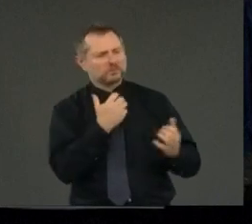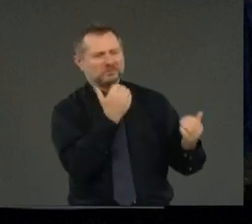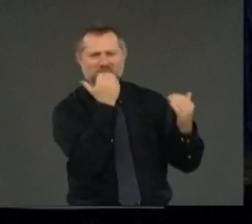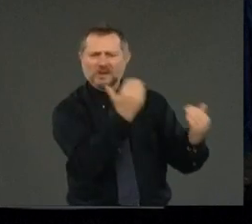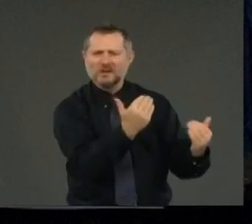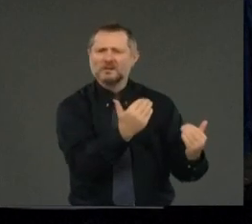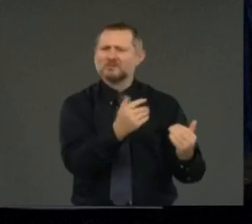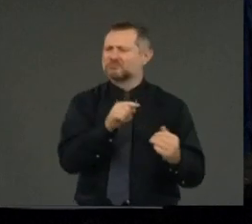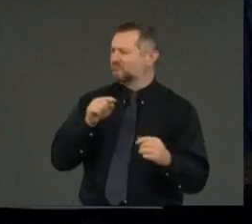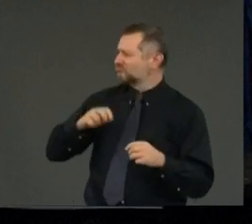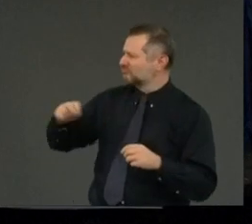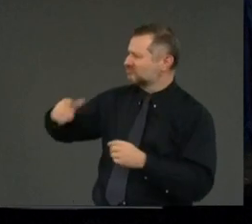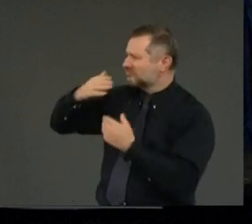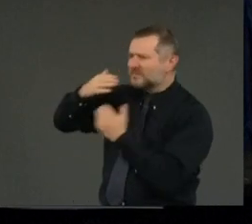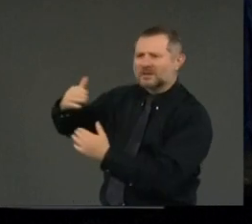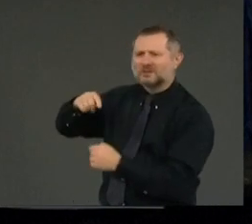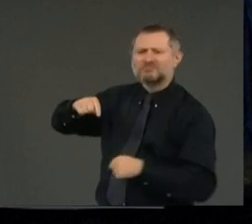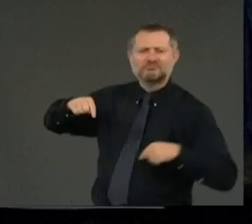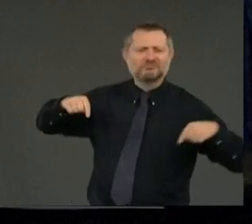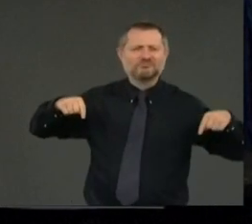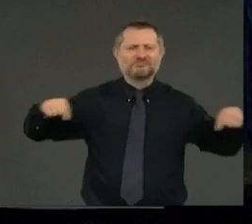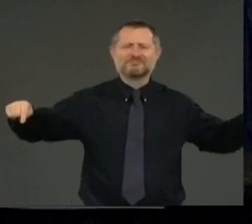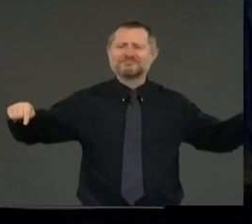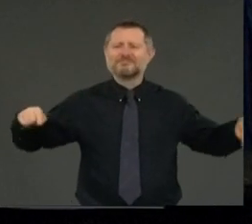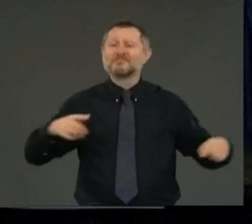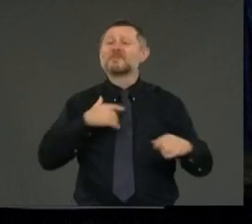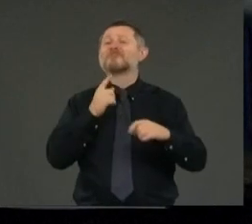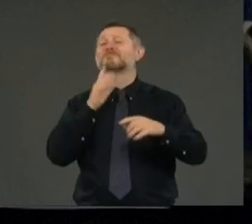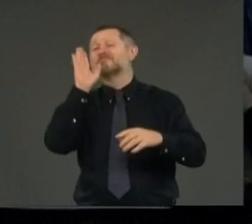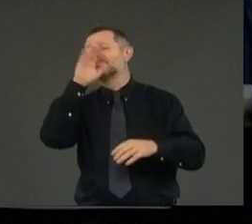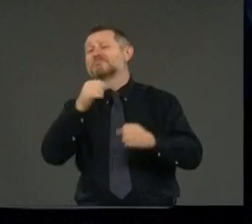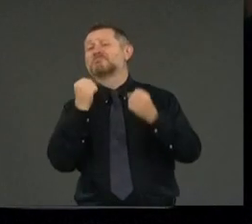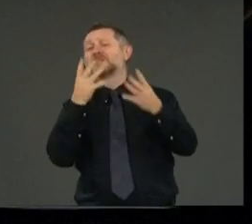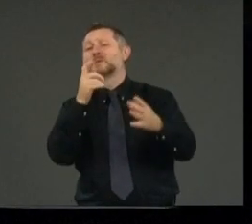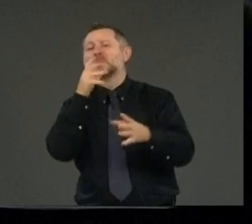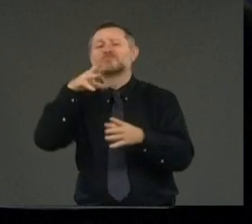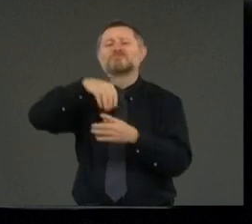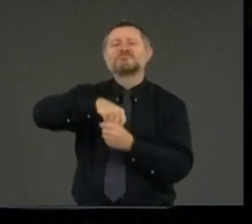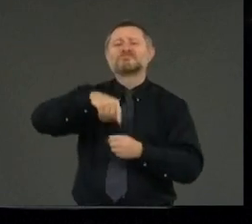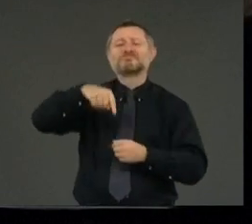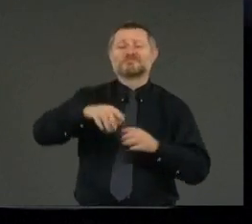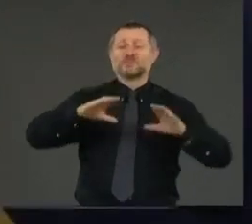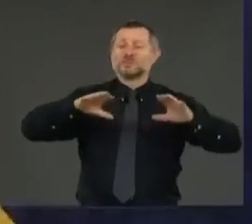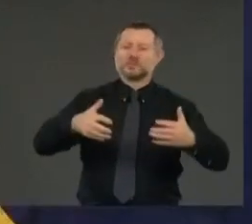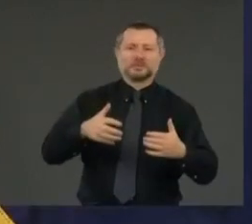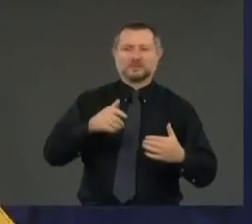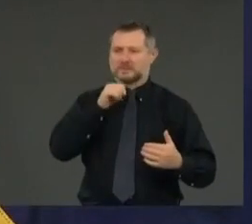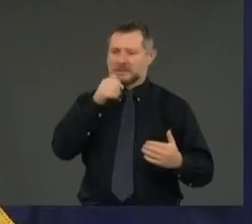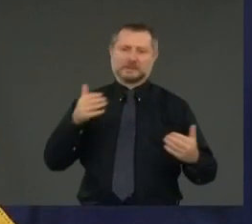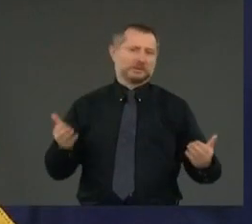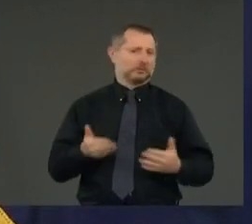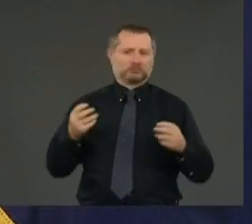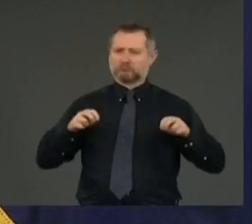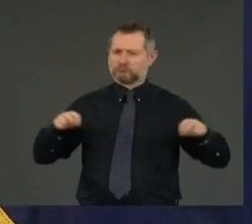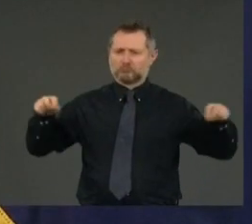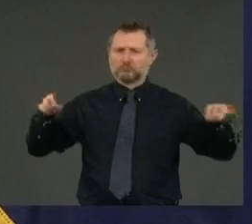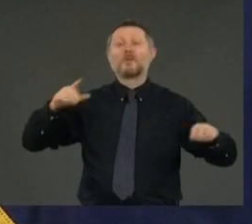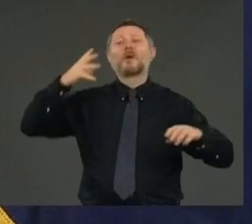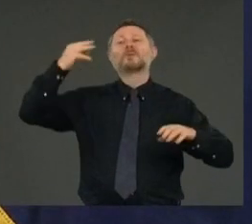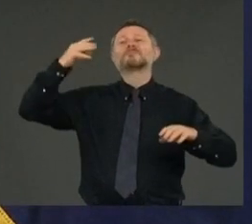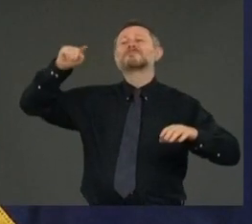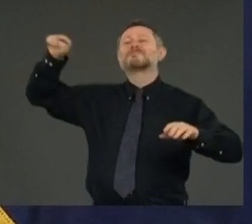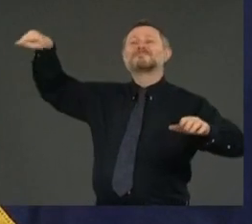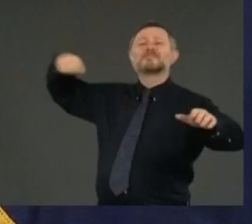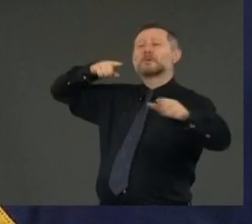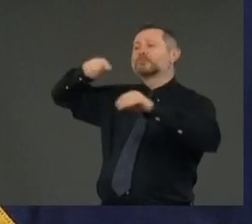table, and many people who are on the team who are not at this table, who have just done